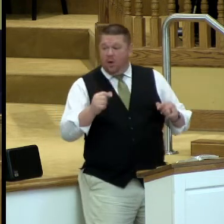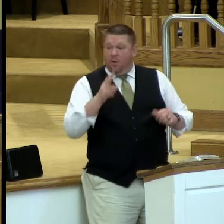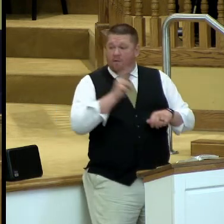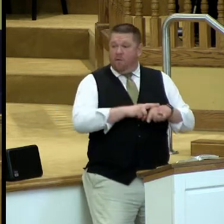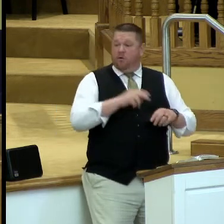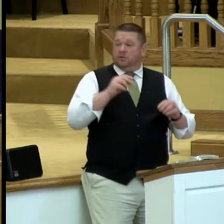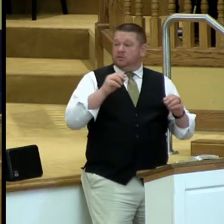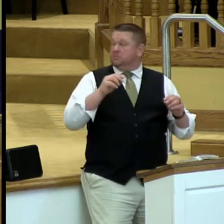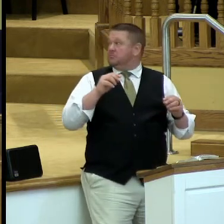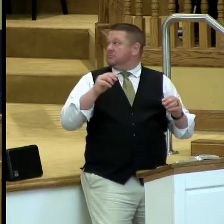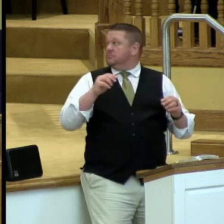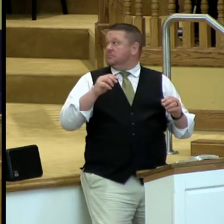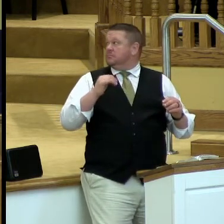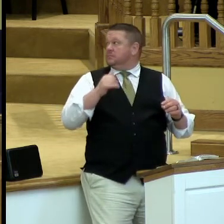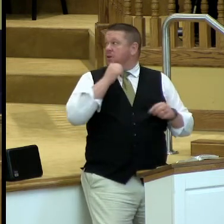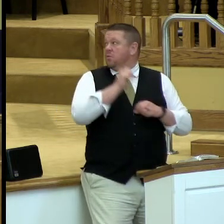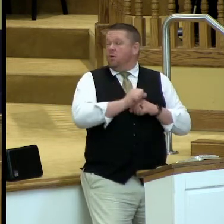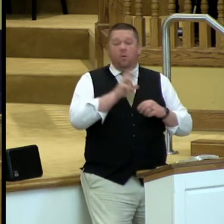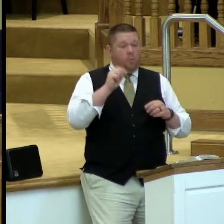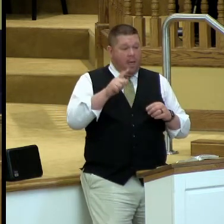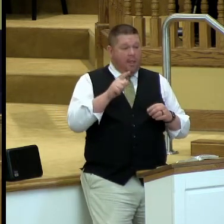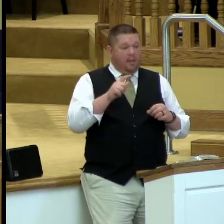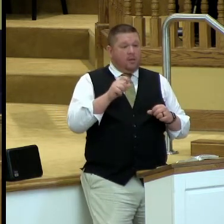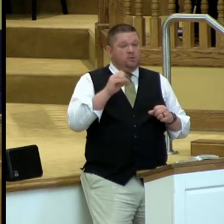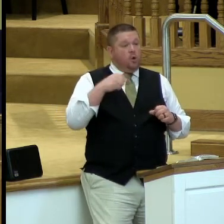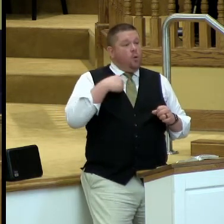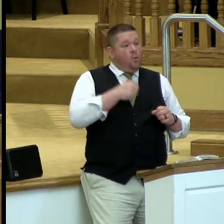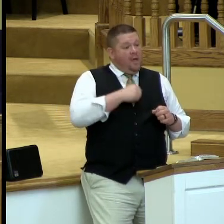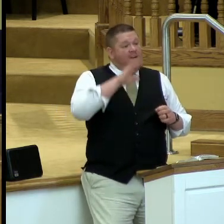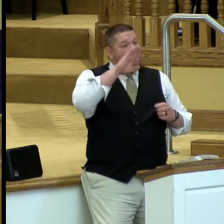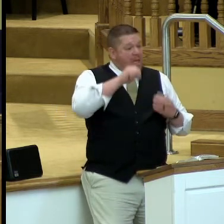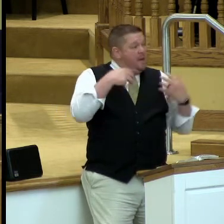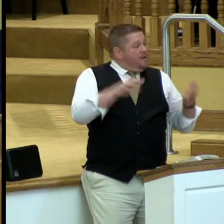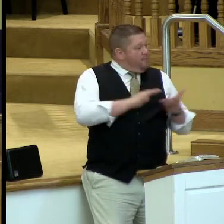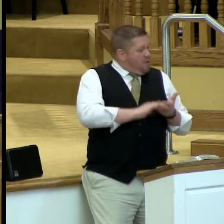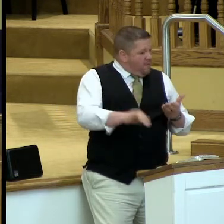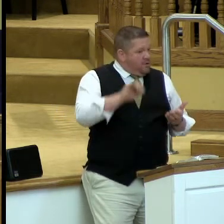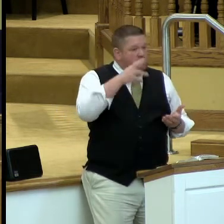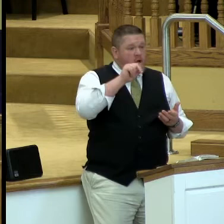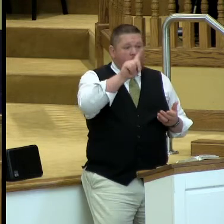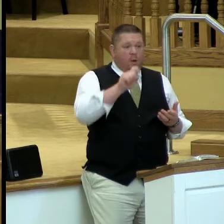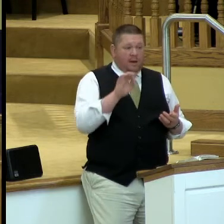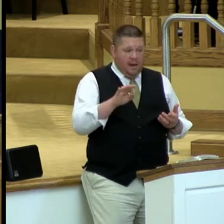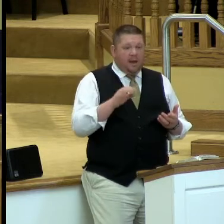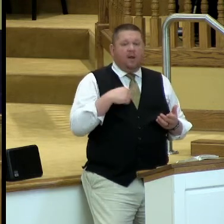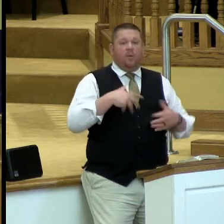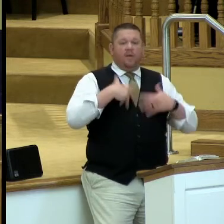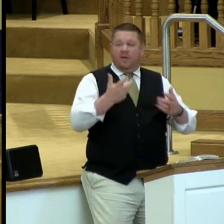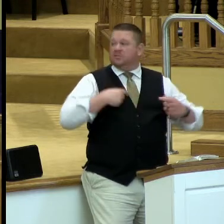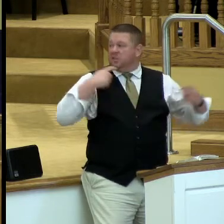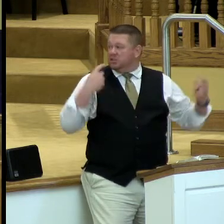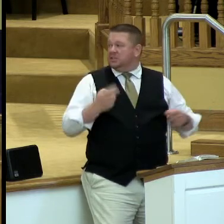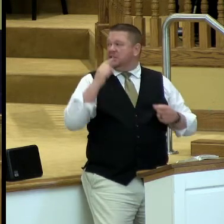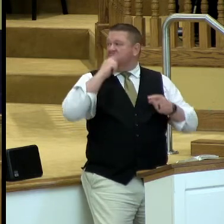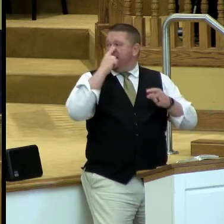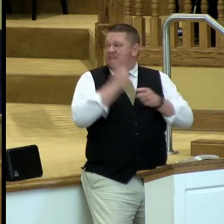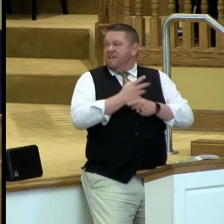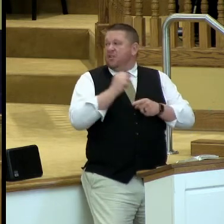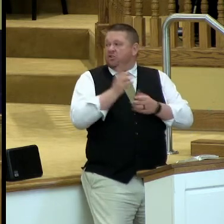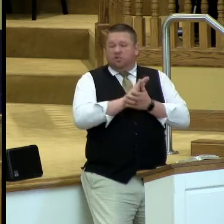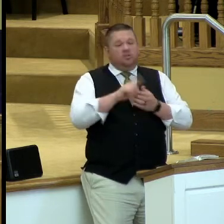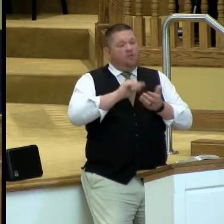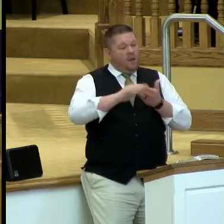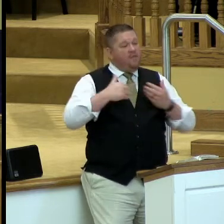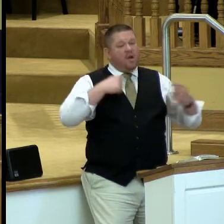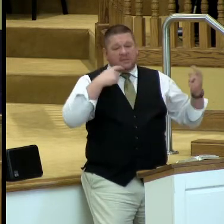And of course, my thing's not going to work. Well, so we've been forgiven. John 1:9, if we confess our sins, he is faithful and